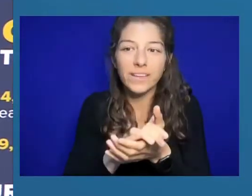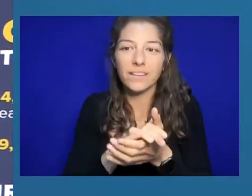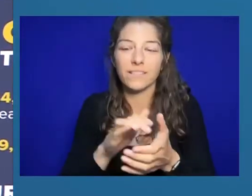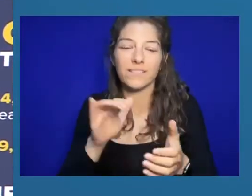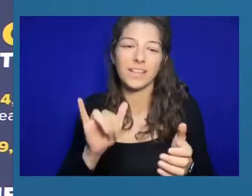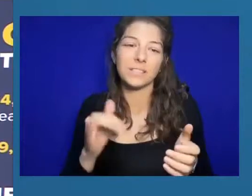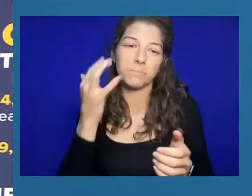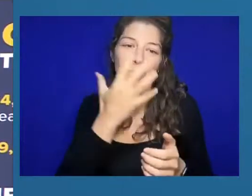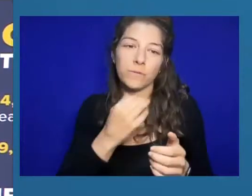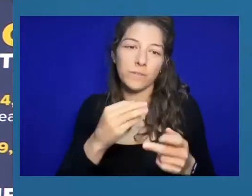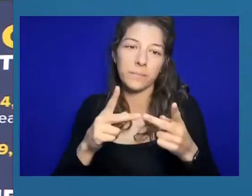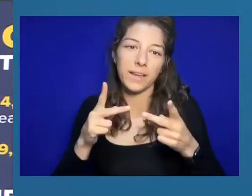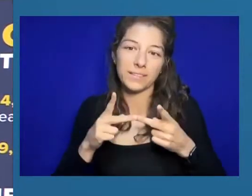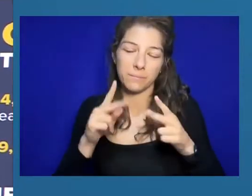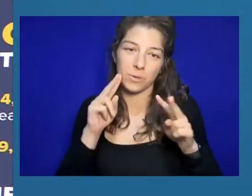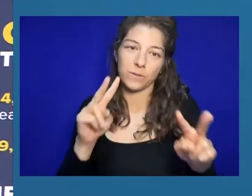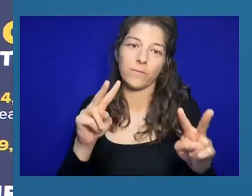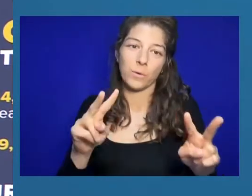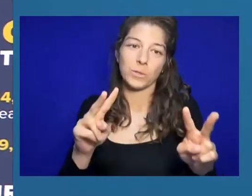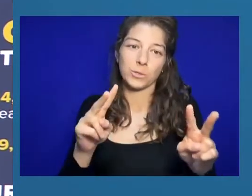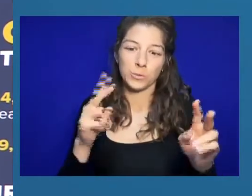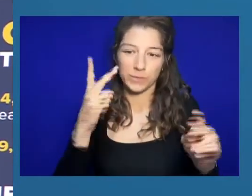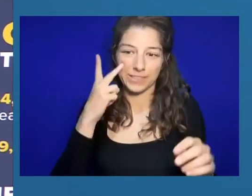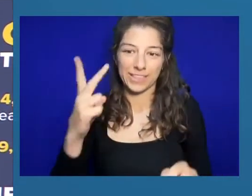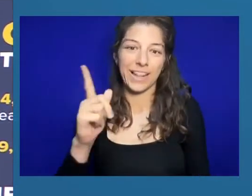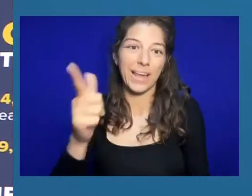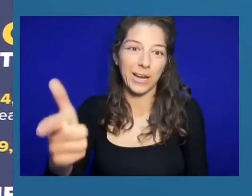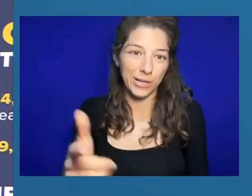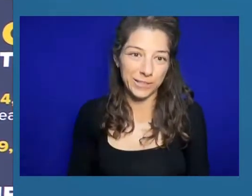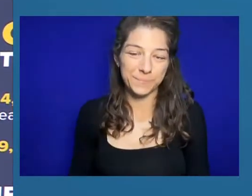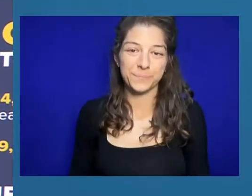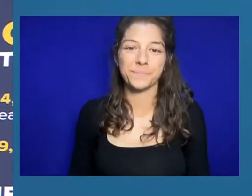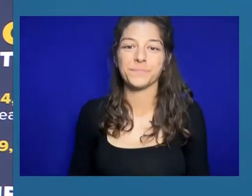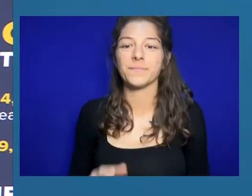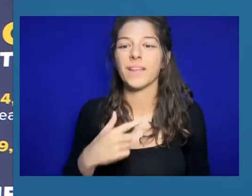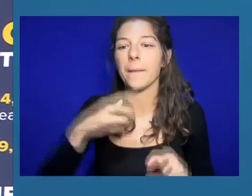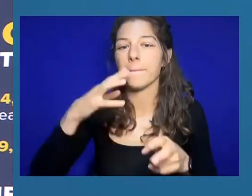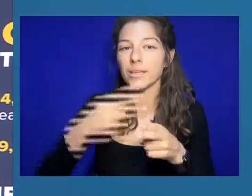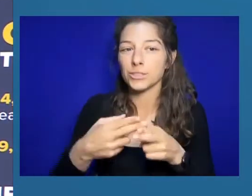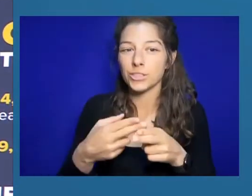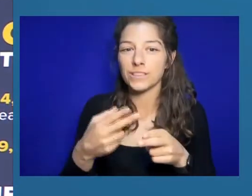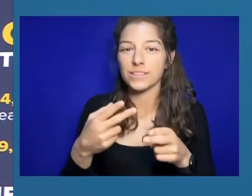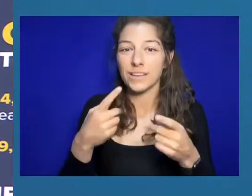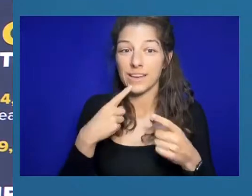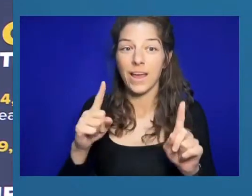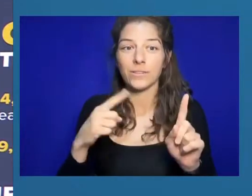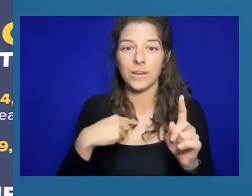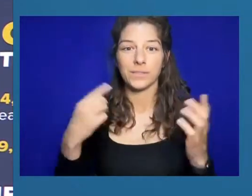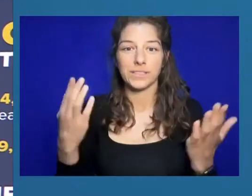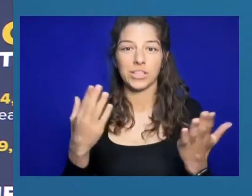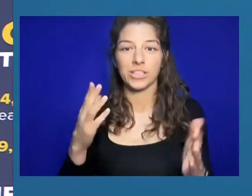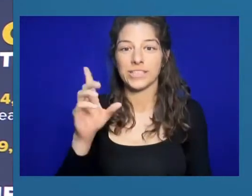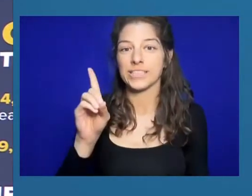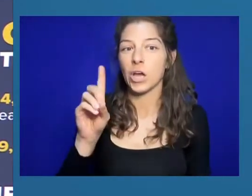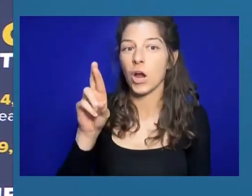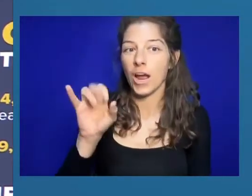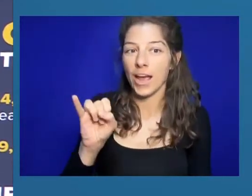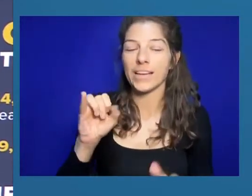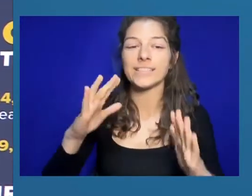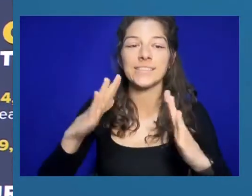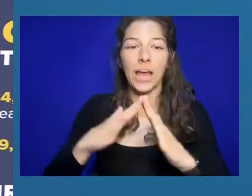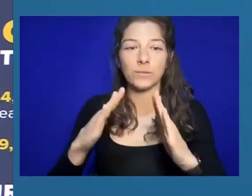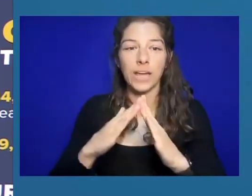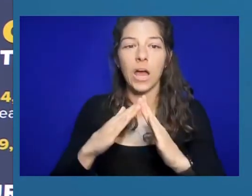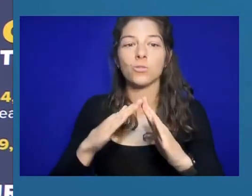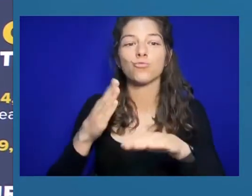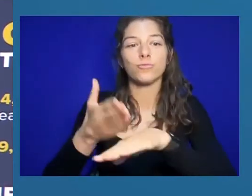beautiful place, and I'm so looking forward to stopping over there later. And, I've mentioned, we announced I was here when we did the DRI, the Downtown Revitalization